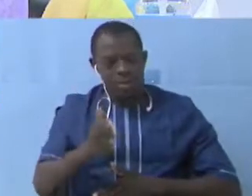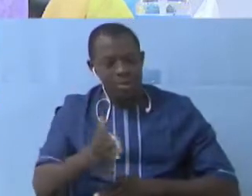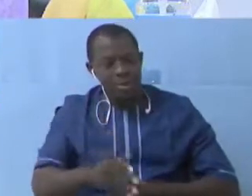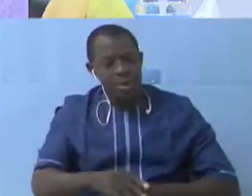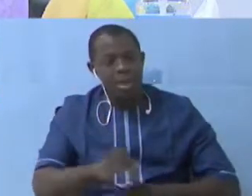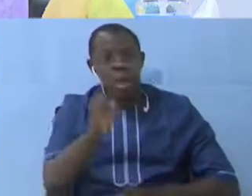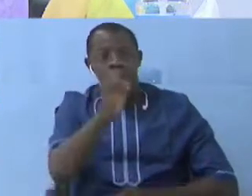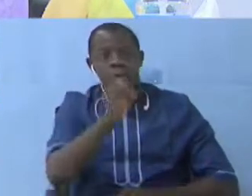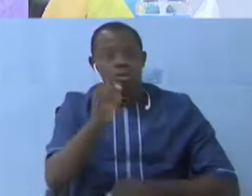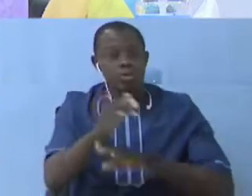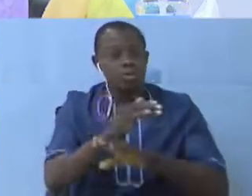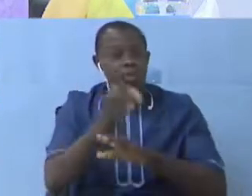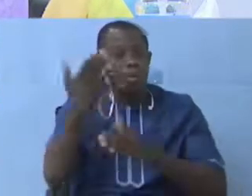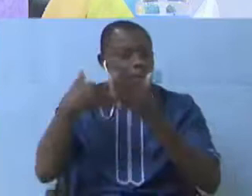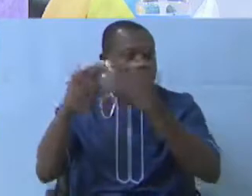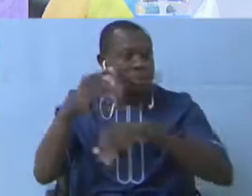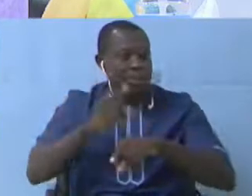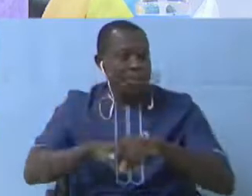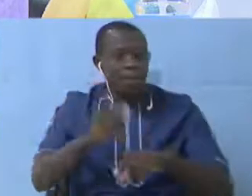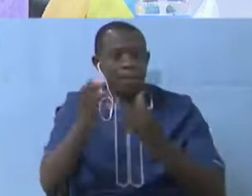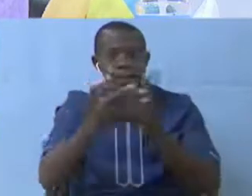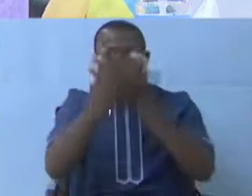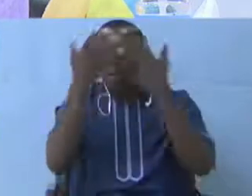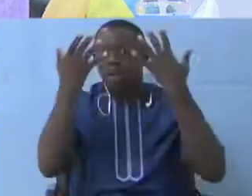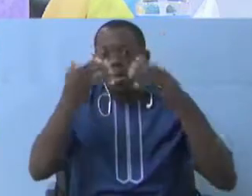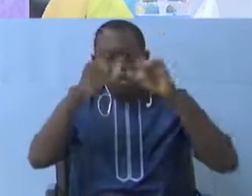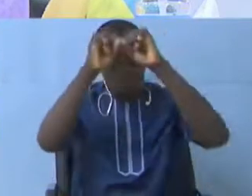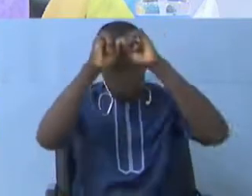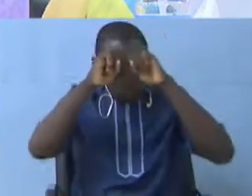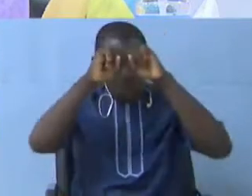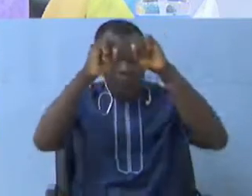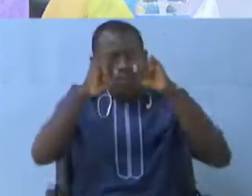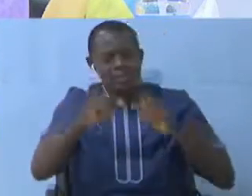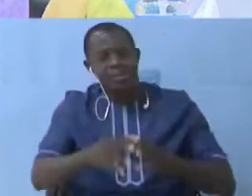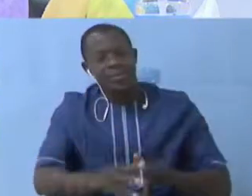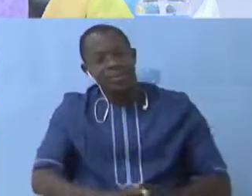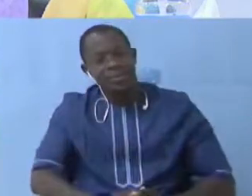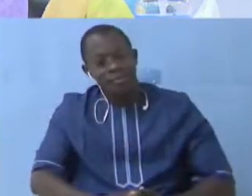Because at that time, many governments